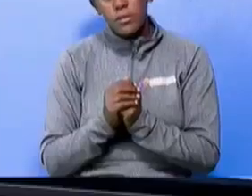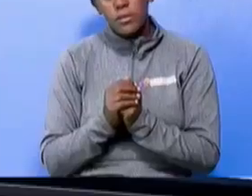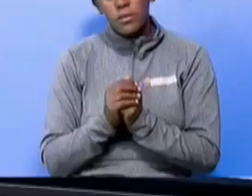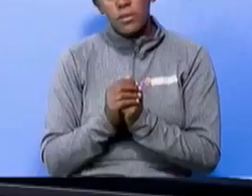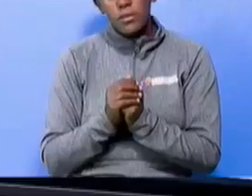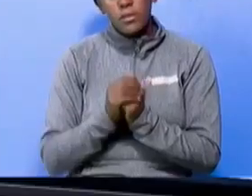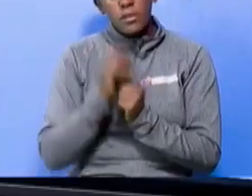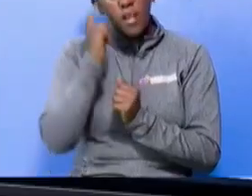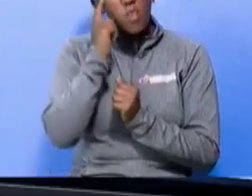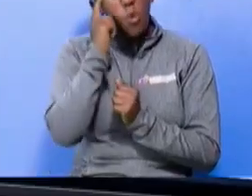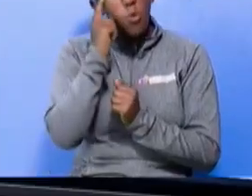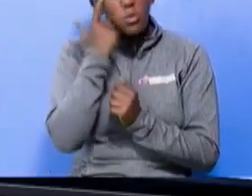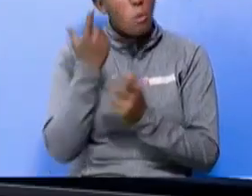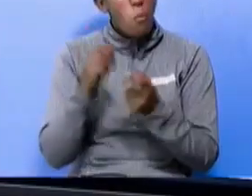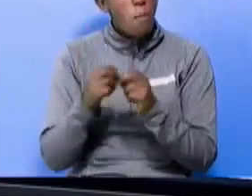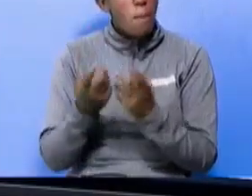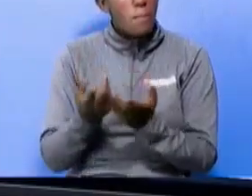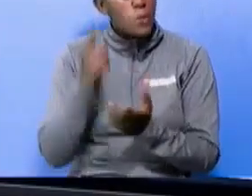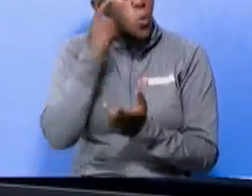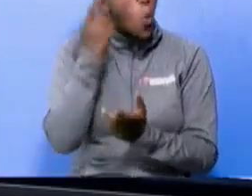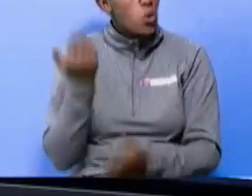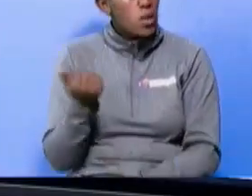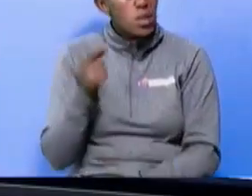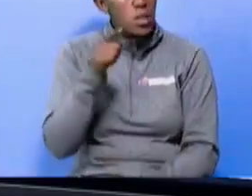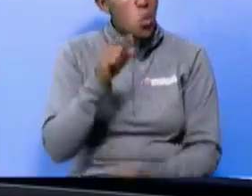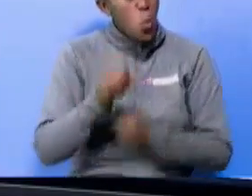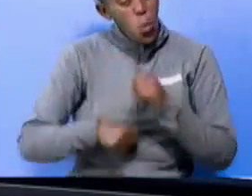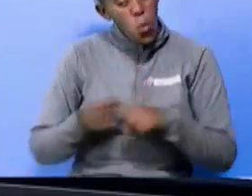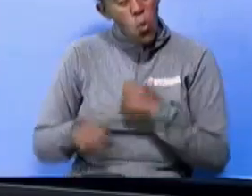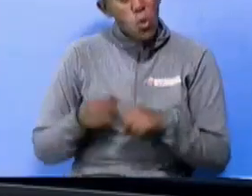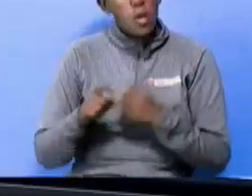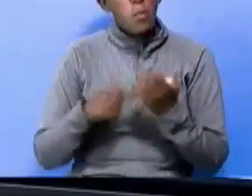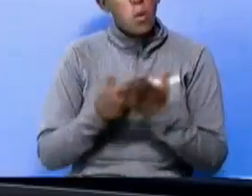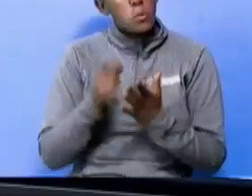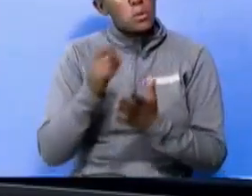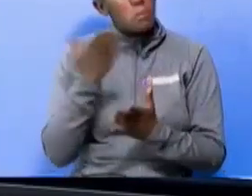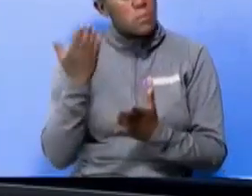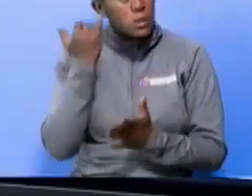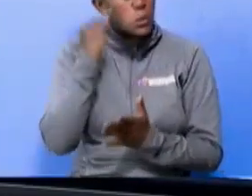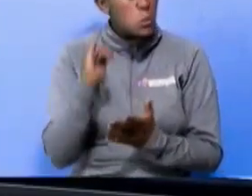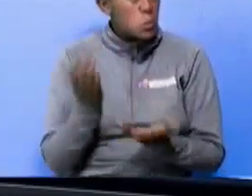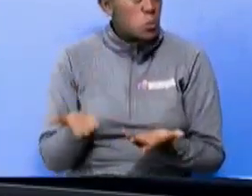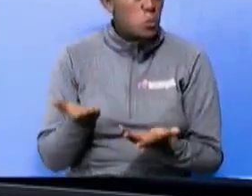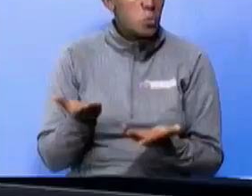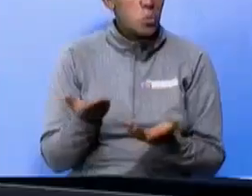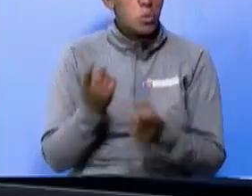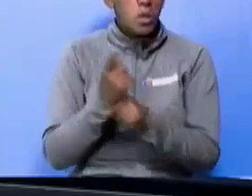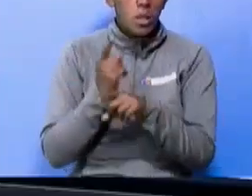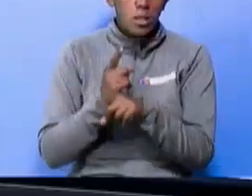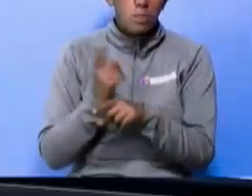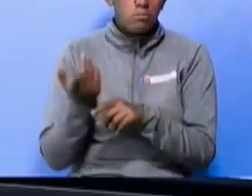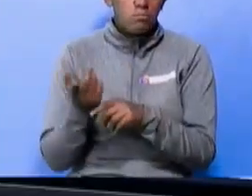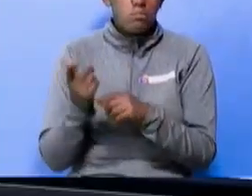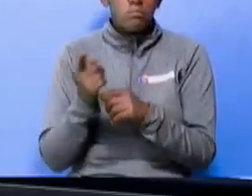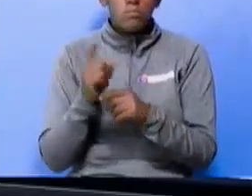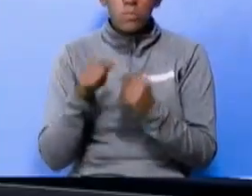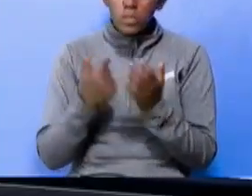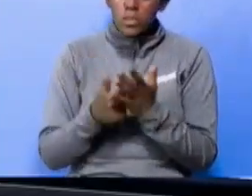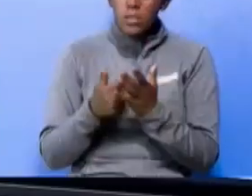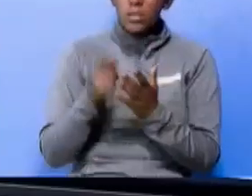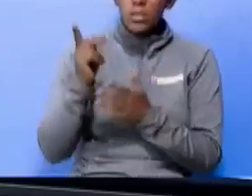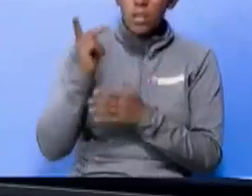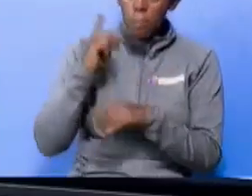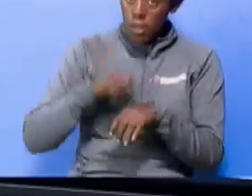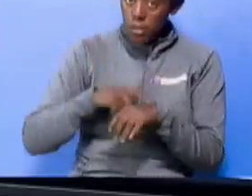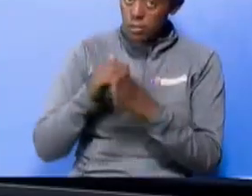I thought about the problem. That means you are worrying about something issue, right? Therefore, so now this is the past